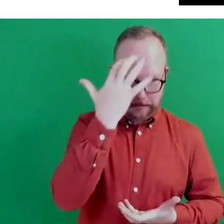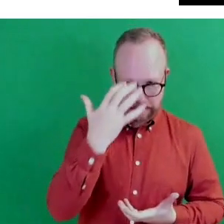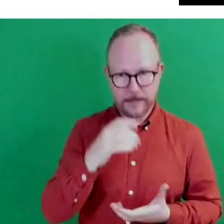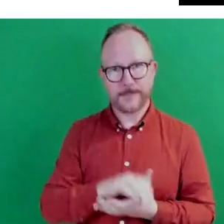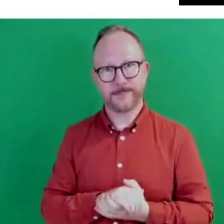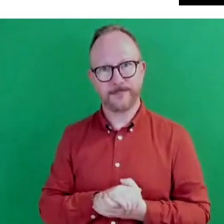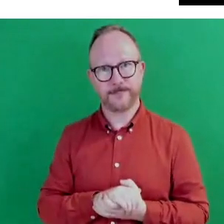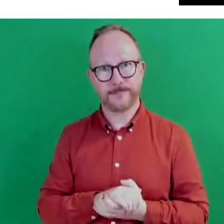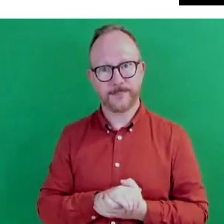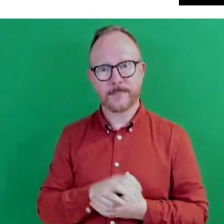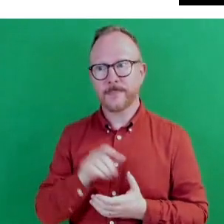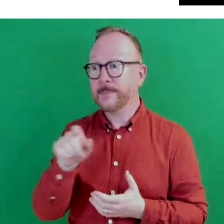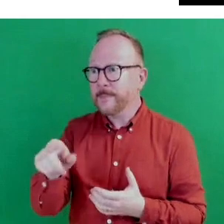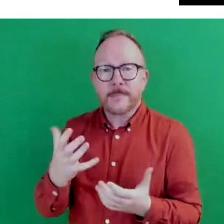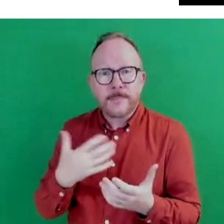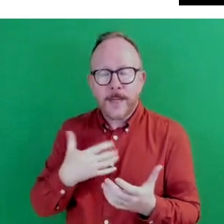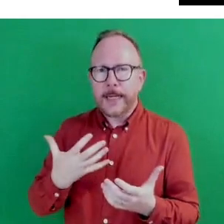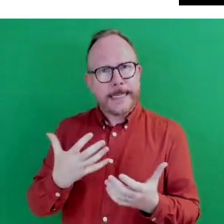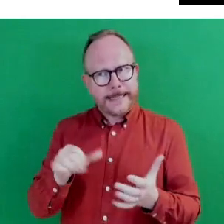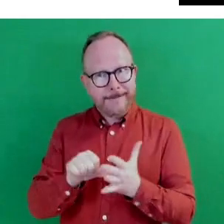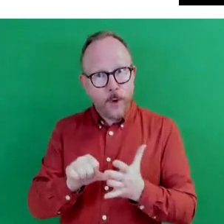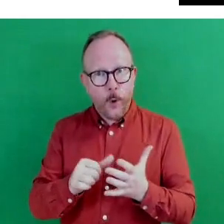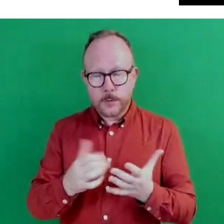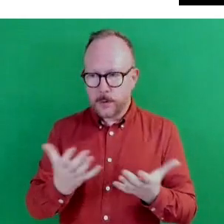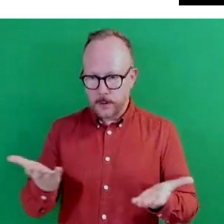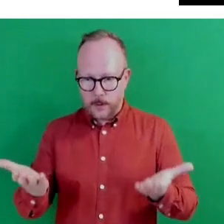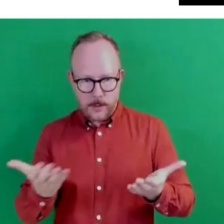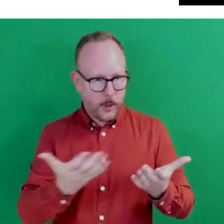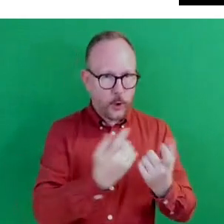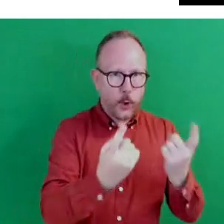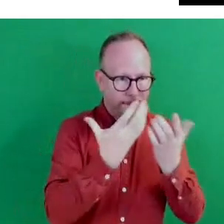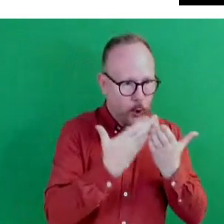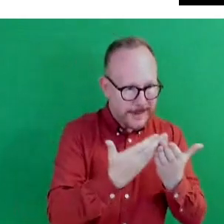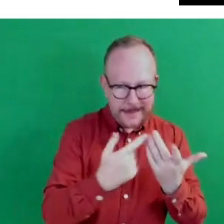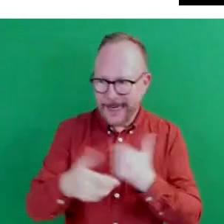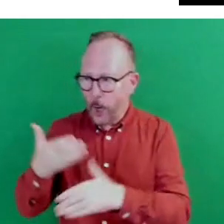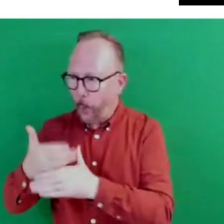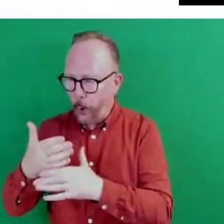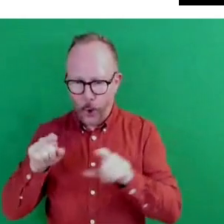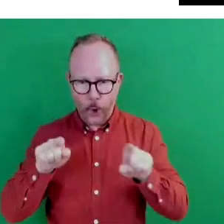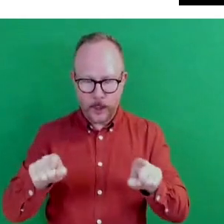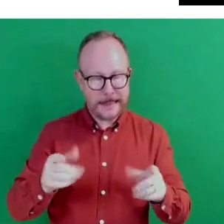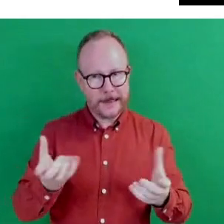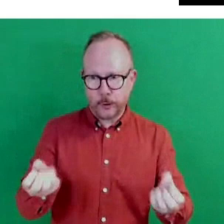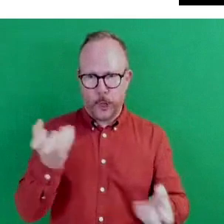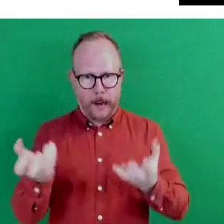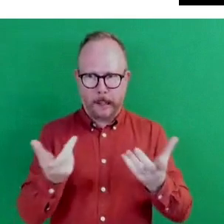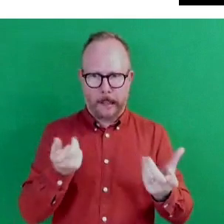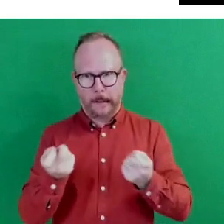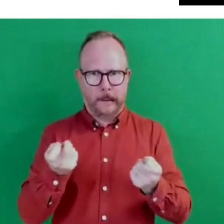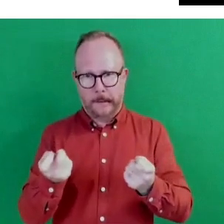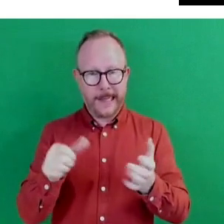was juggling that balance between university and work. And there were times when I think you just have to be